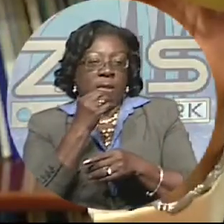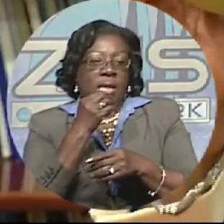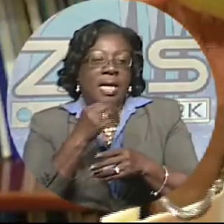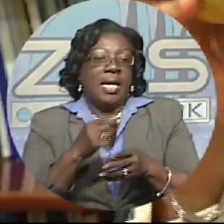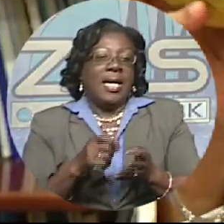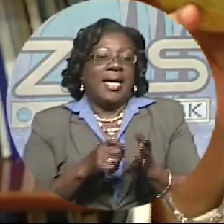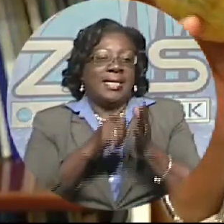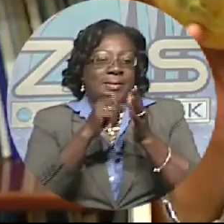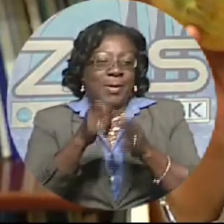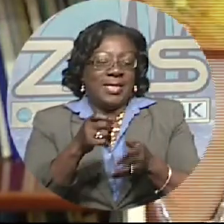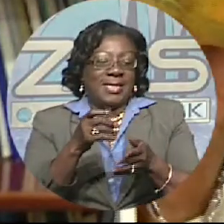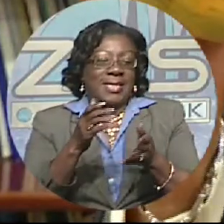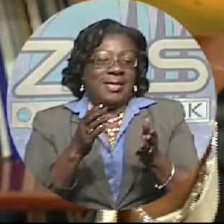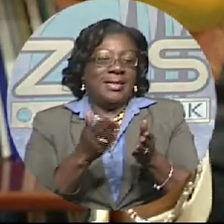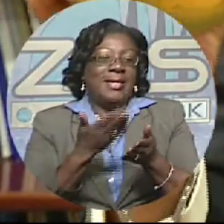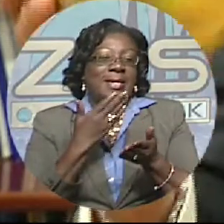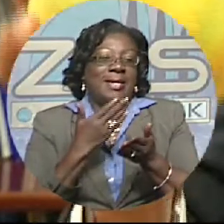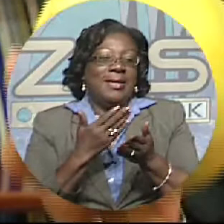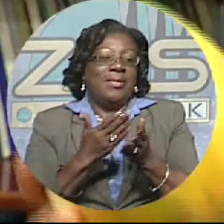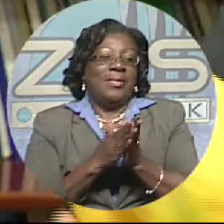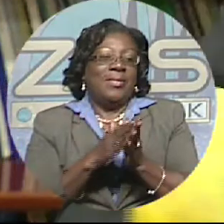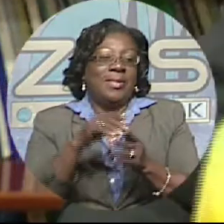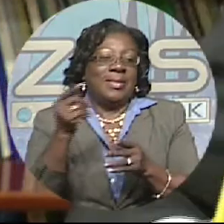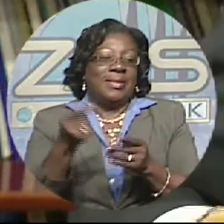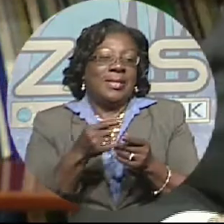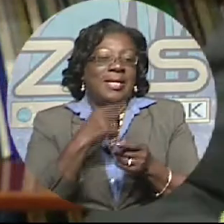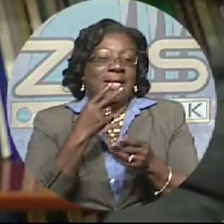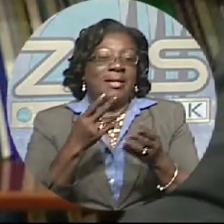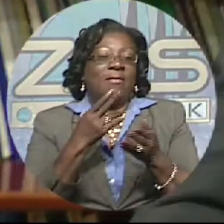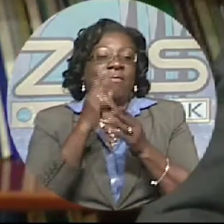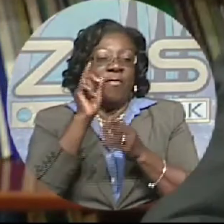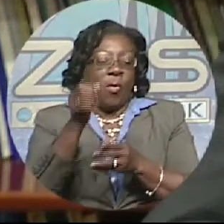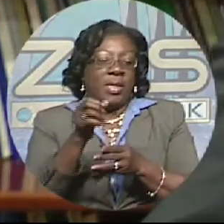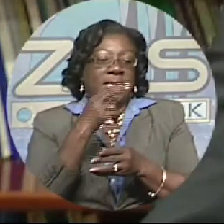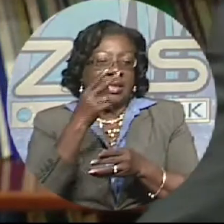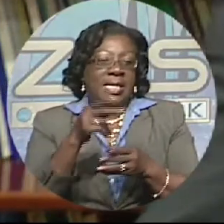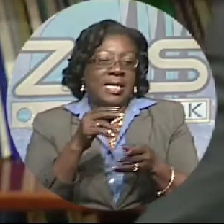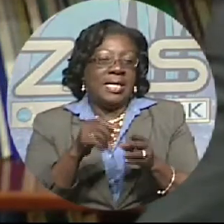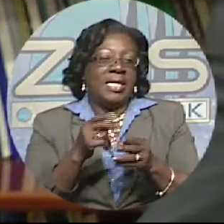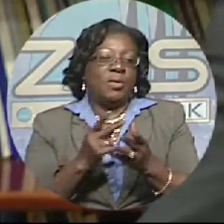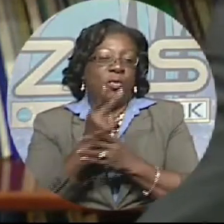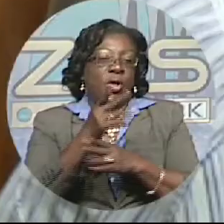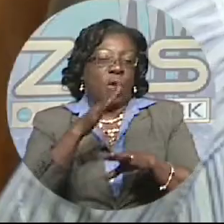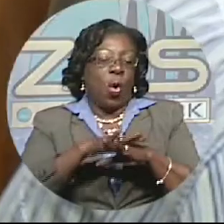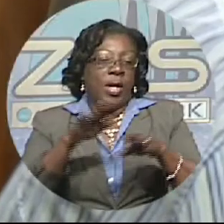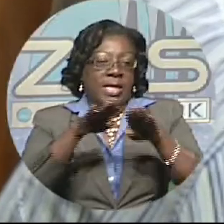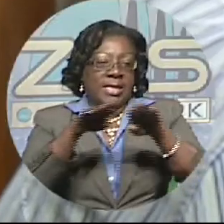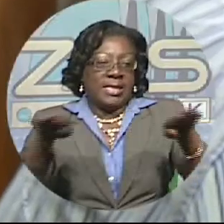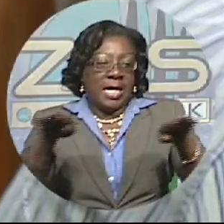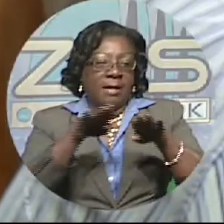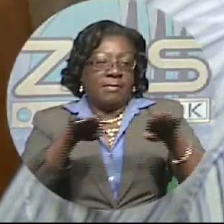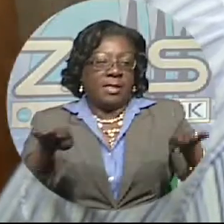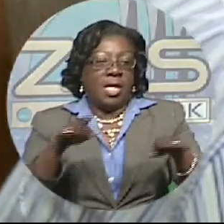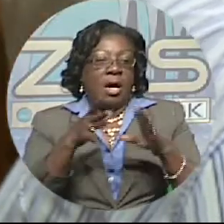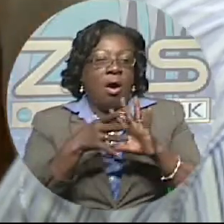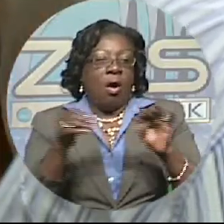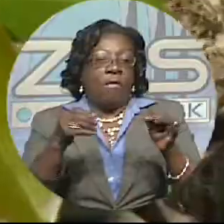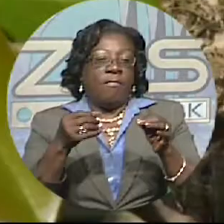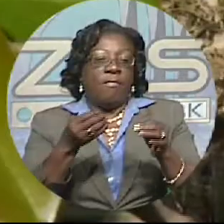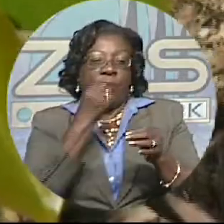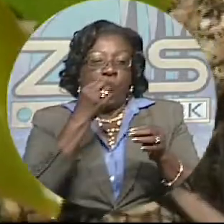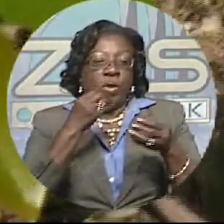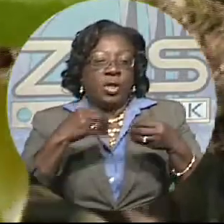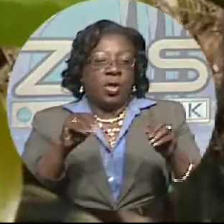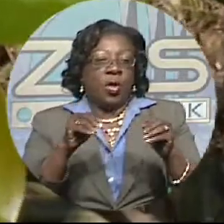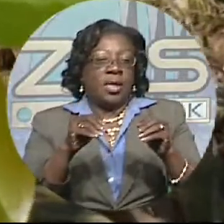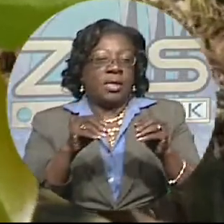pleasure, Prime Minister the Right Honorable Perry Christie looks forward to seeing these products on the shelves of stores internationally. He also notes that BAMSI will also be known